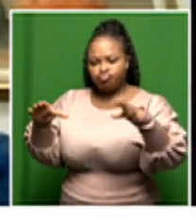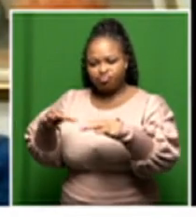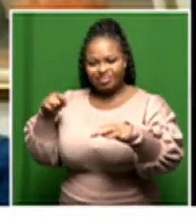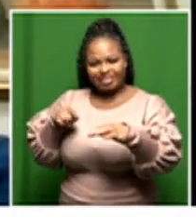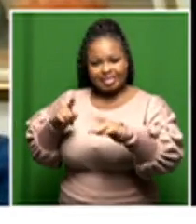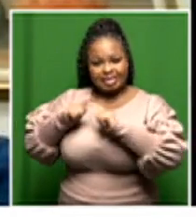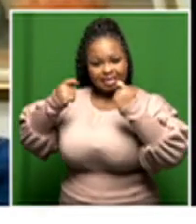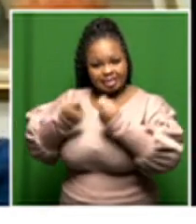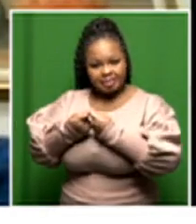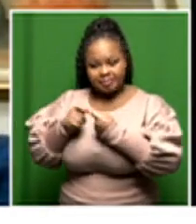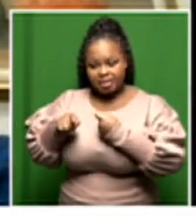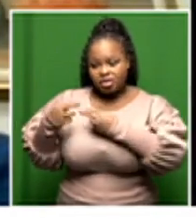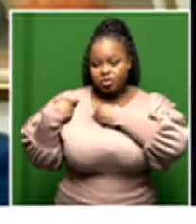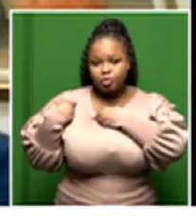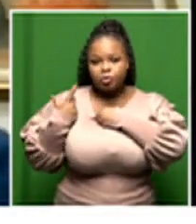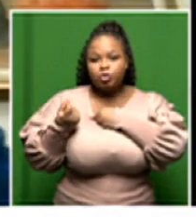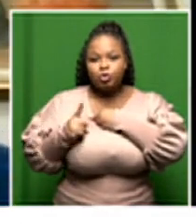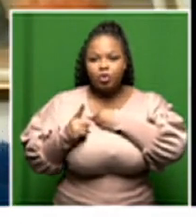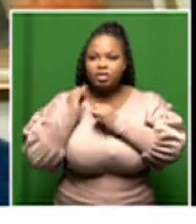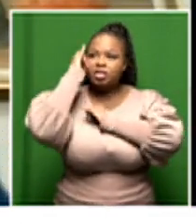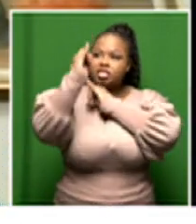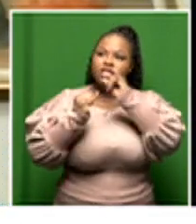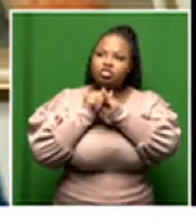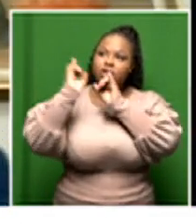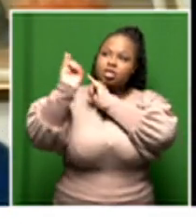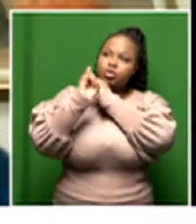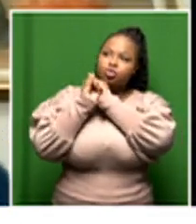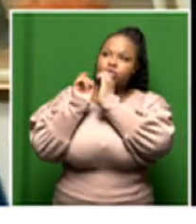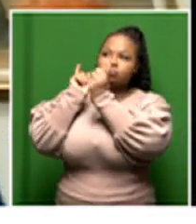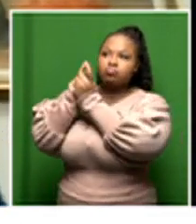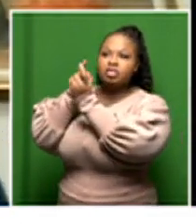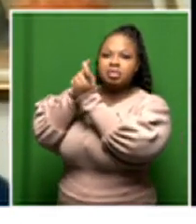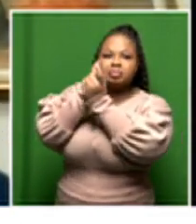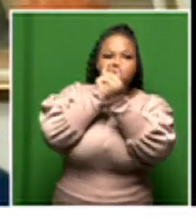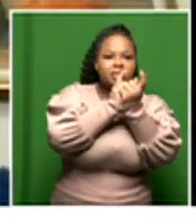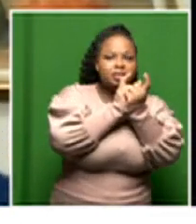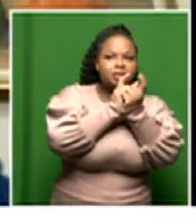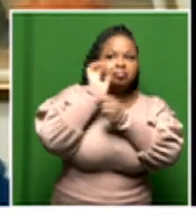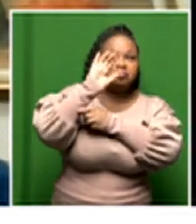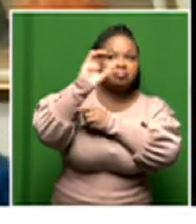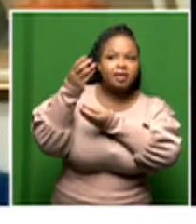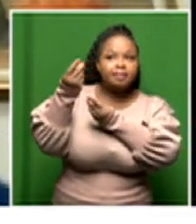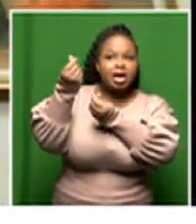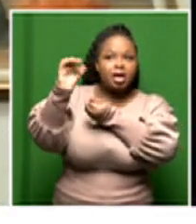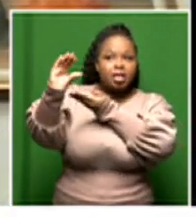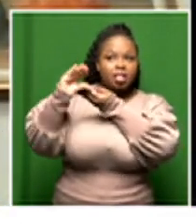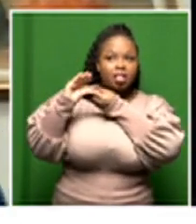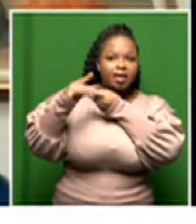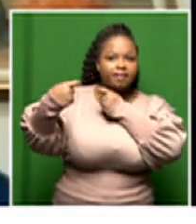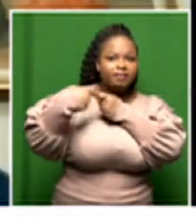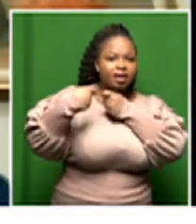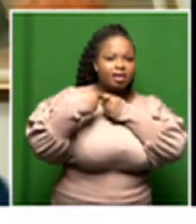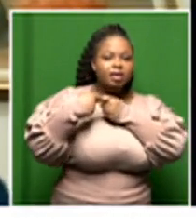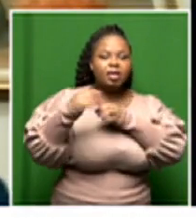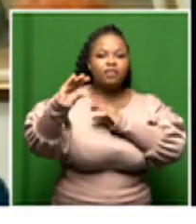to meet various international institutions and significant funders and investors on